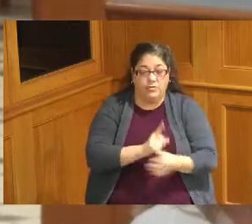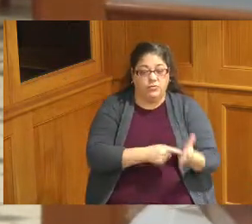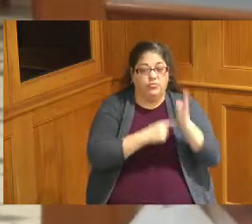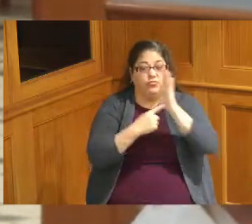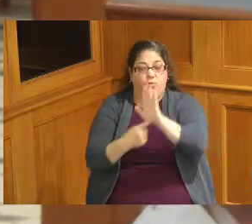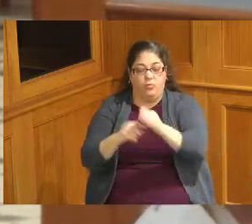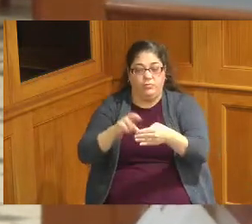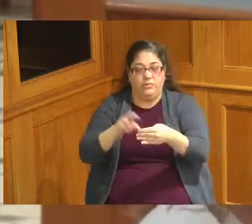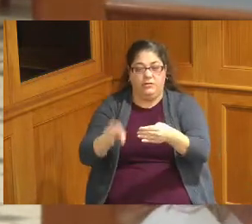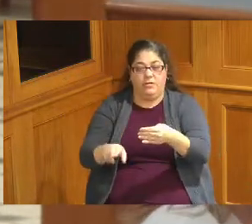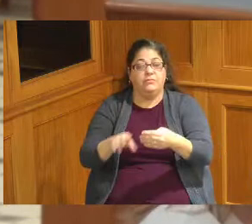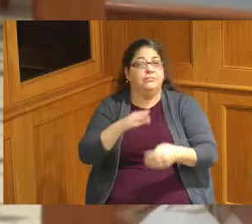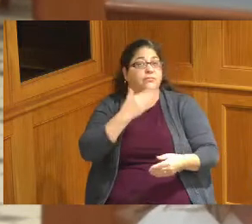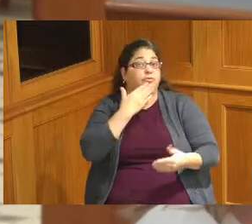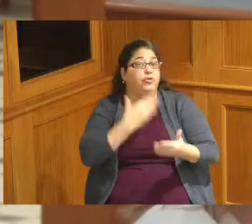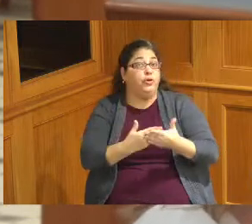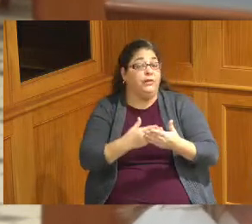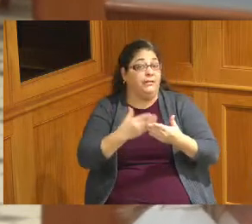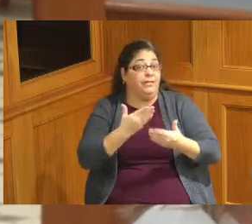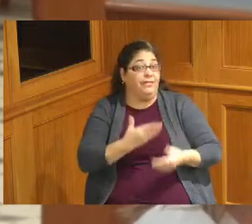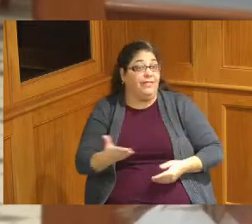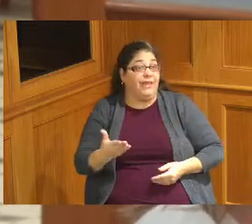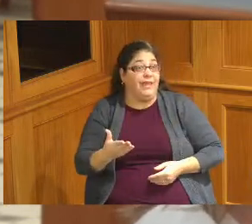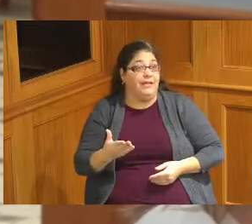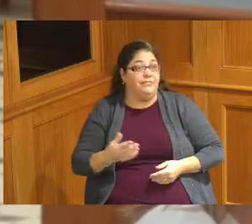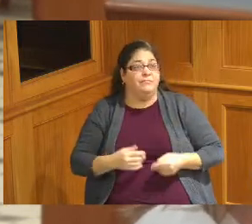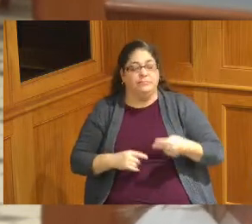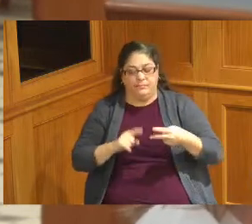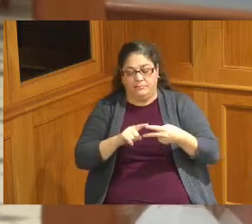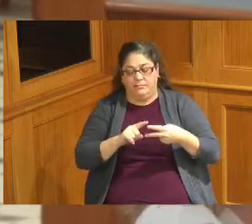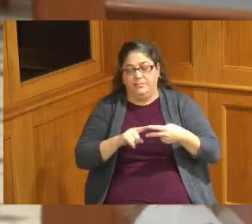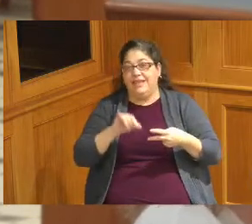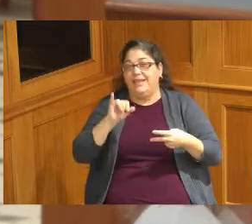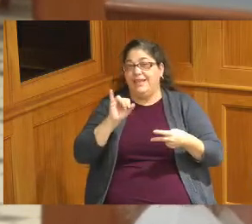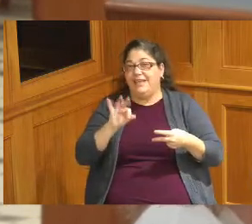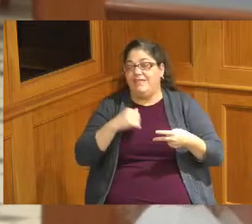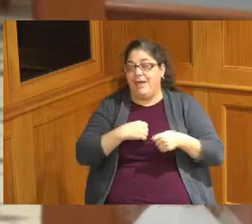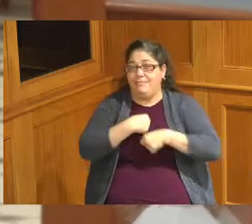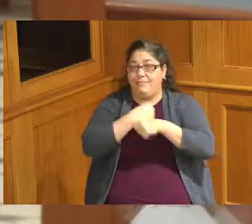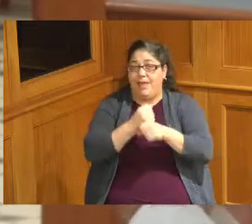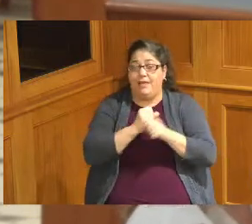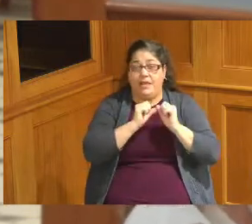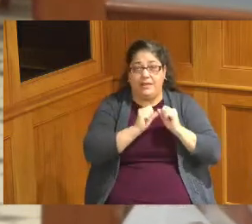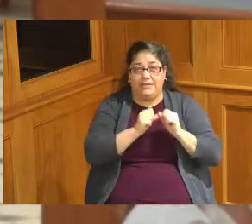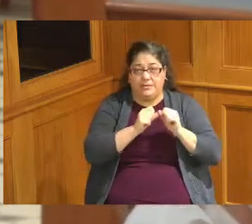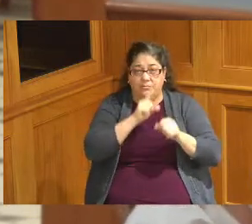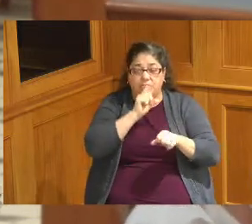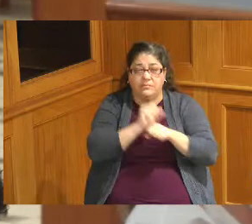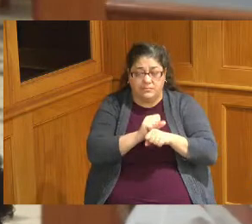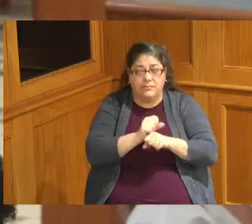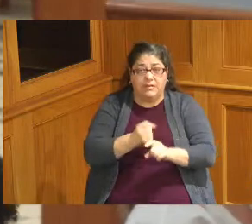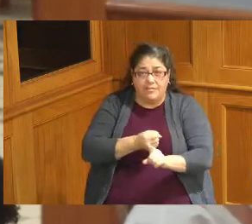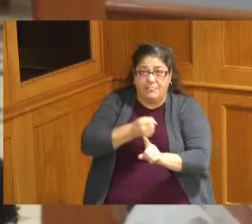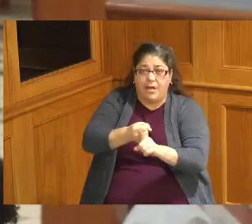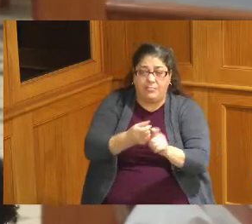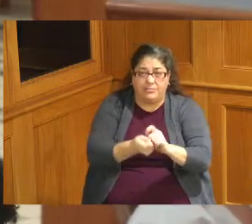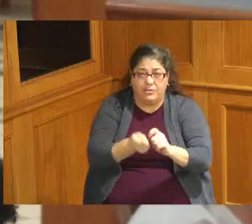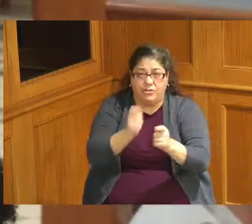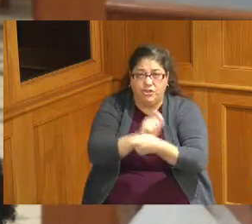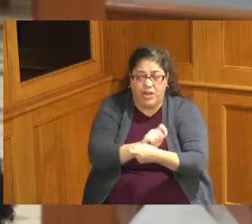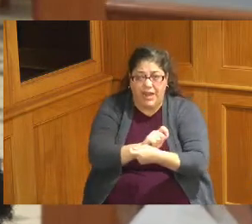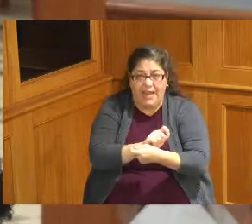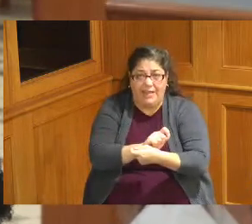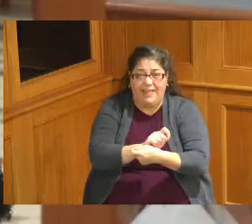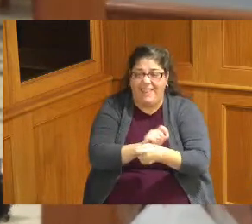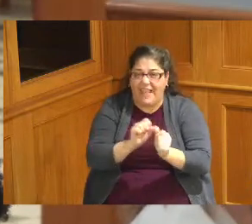is, there's two pieces of this. One is if you're making consistent, real change that is deemed